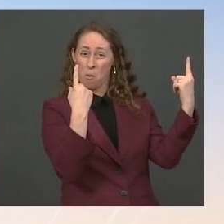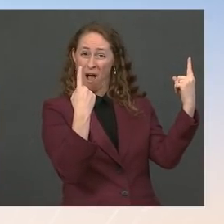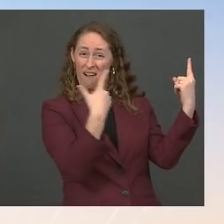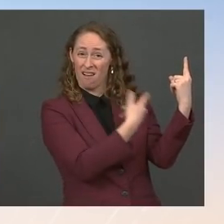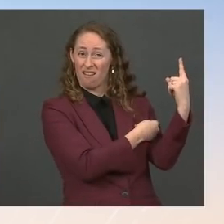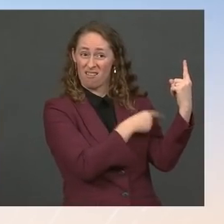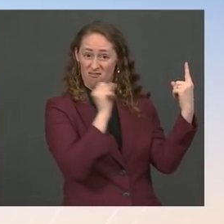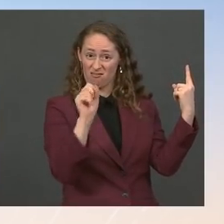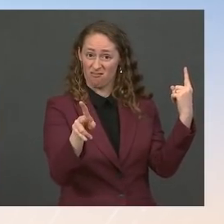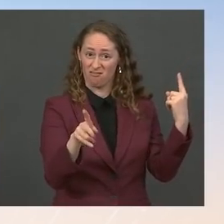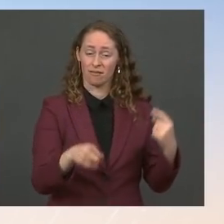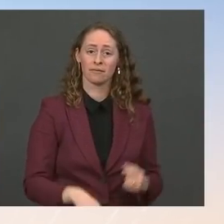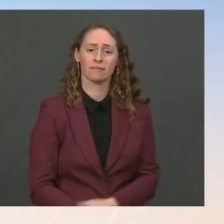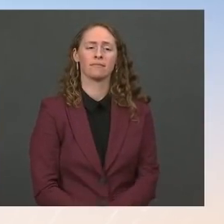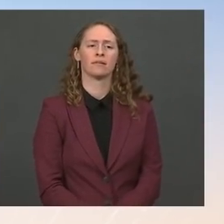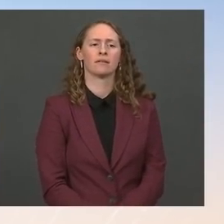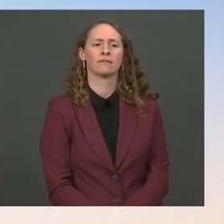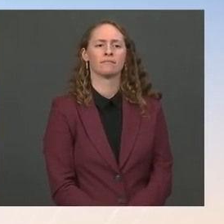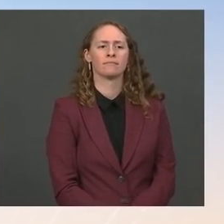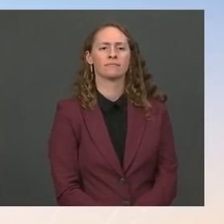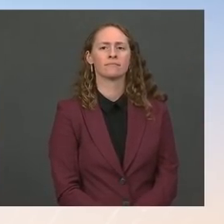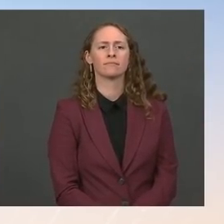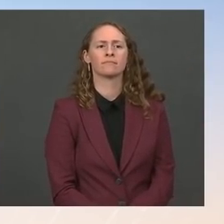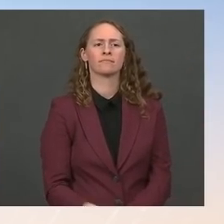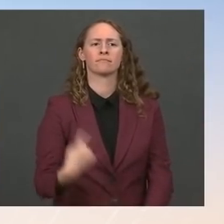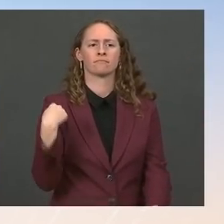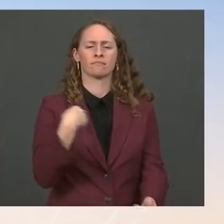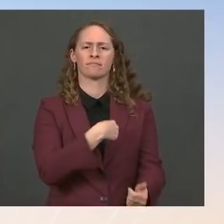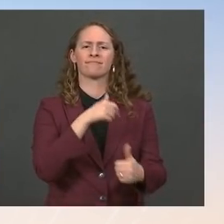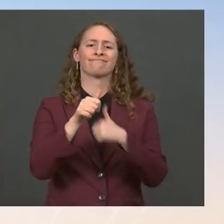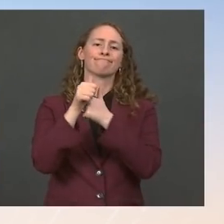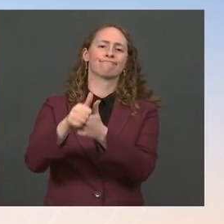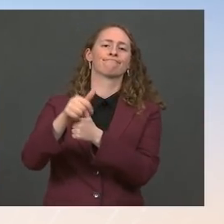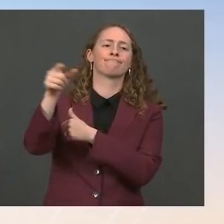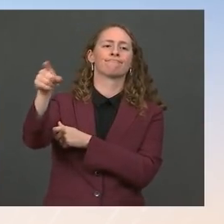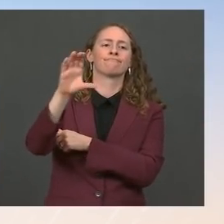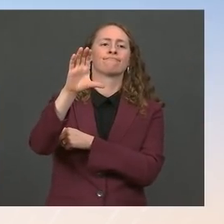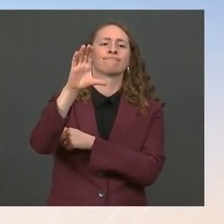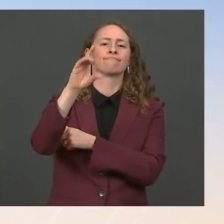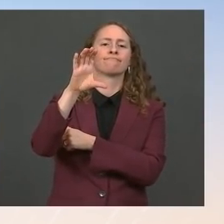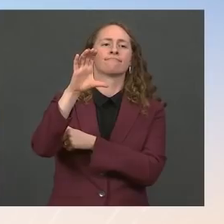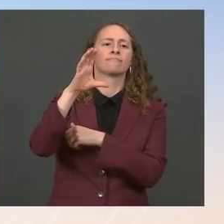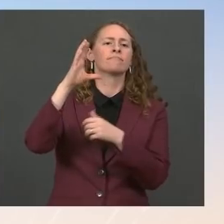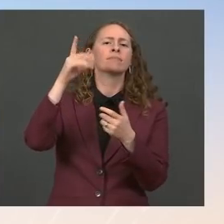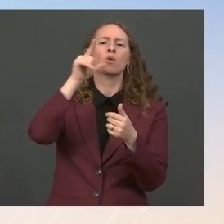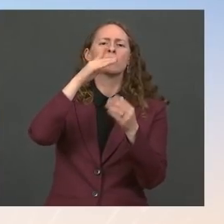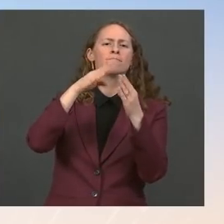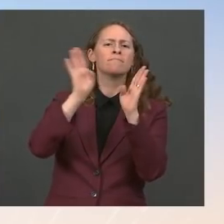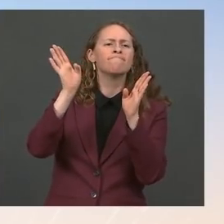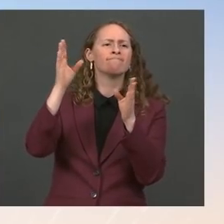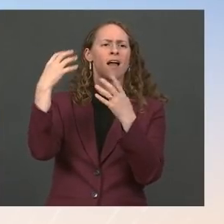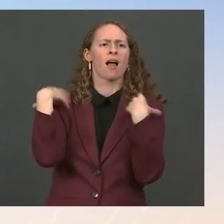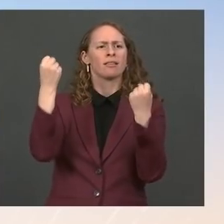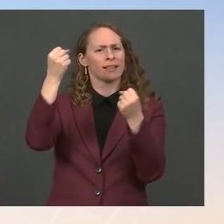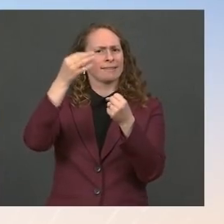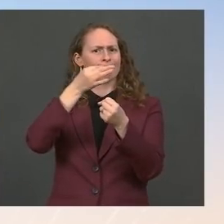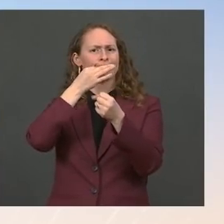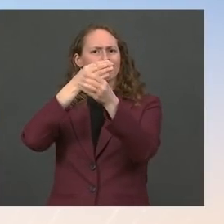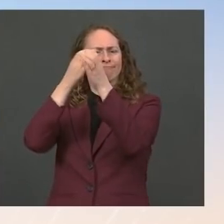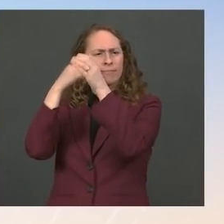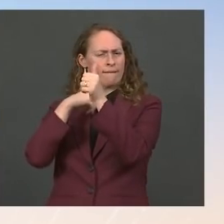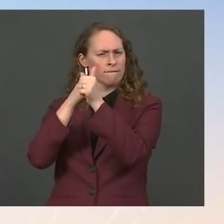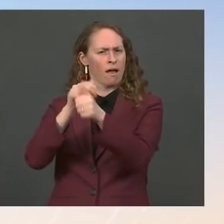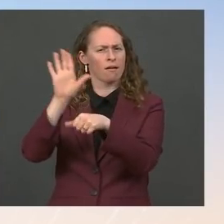We, of course, base our guidance on the CDC and our public health experts here in the United States. We're always